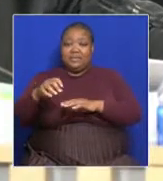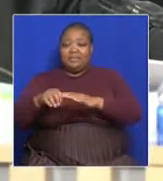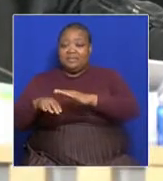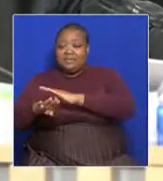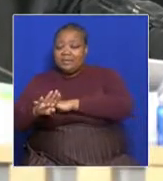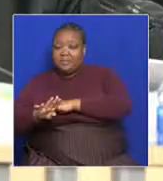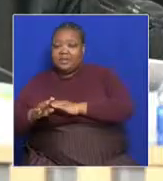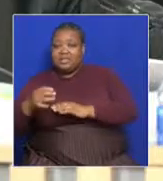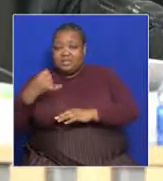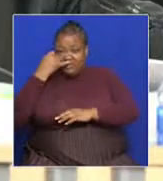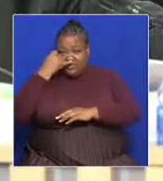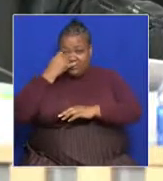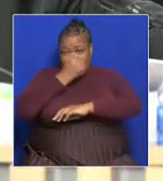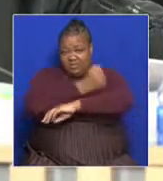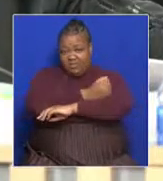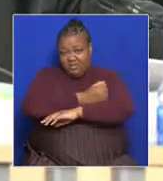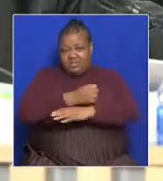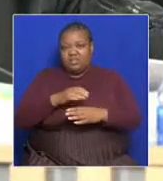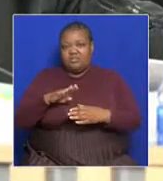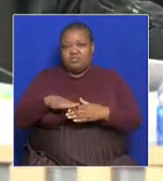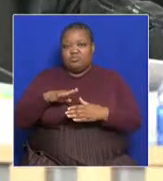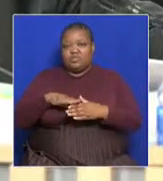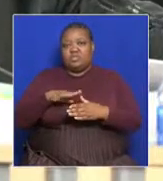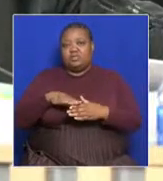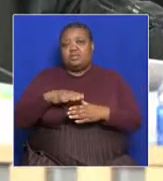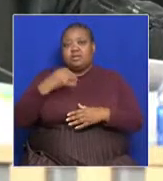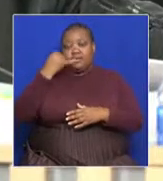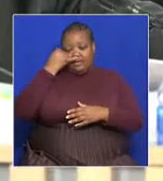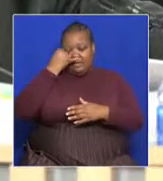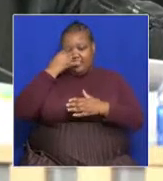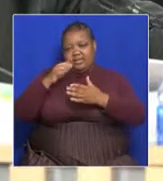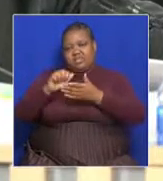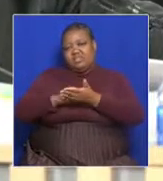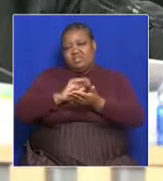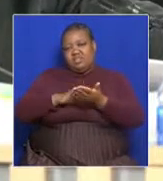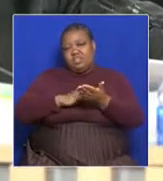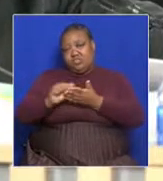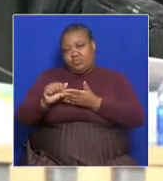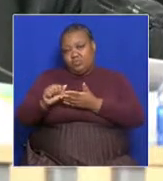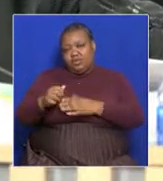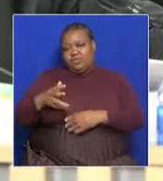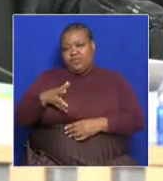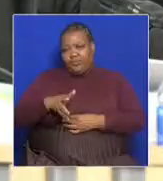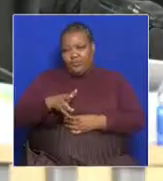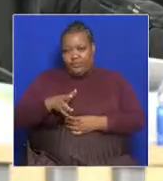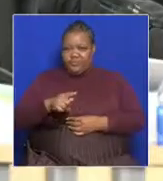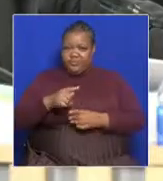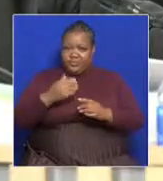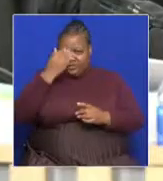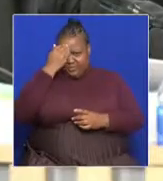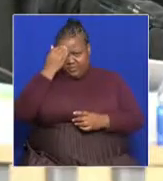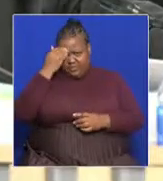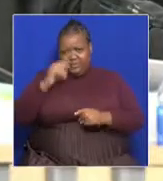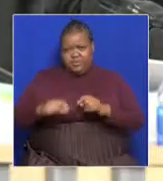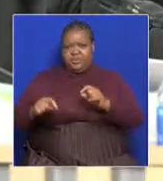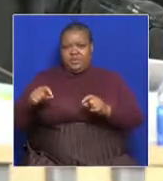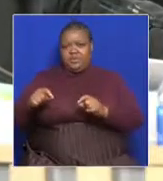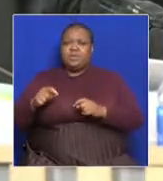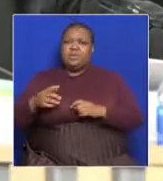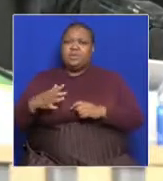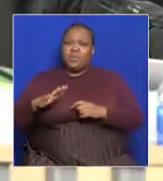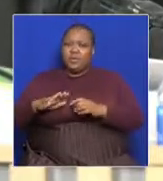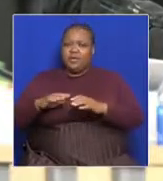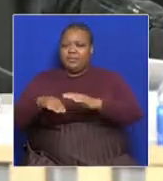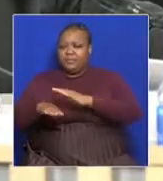your reason for wanting the drugs to be destroyed. Okay. Now, how could you have known that there were people who wanted to come and steal